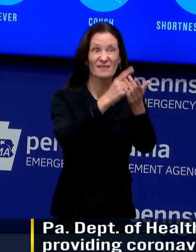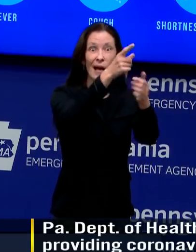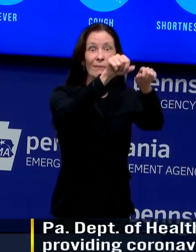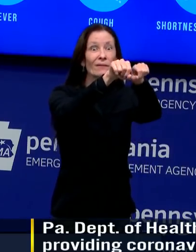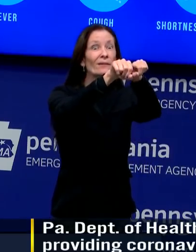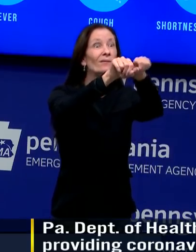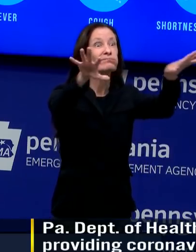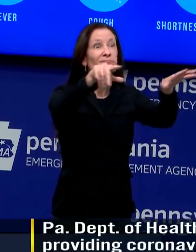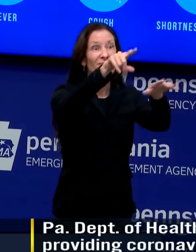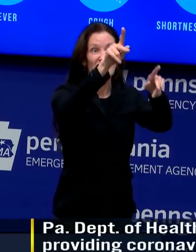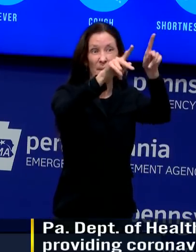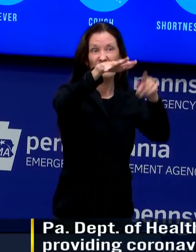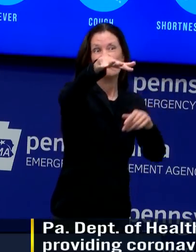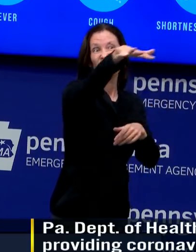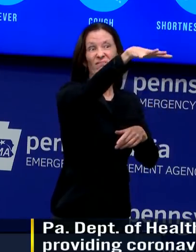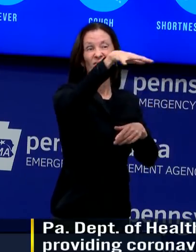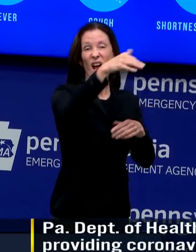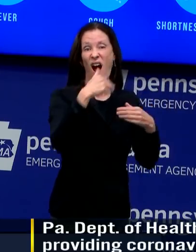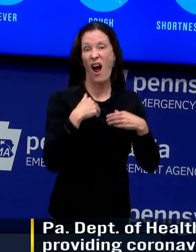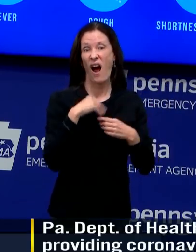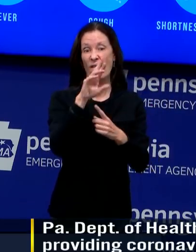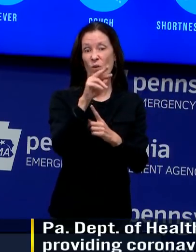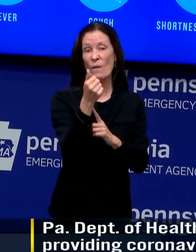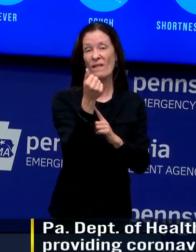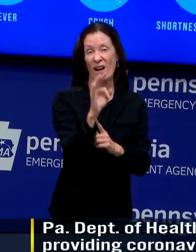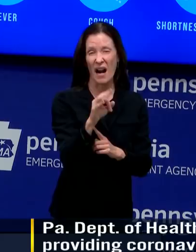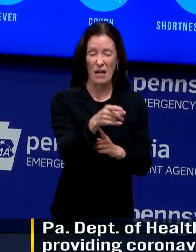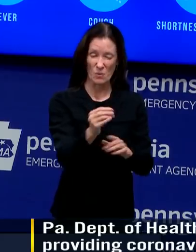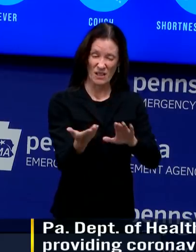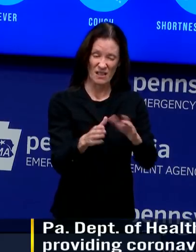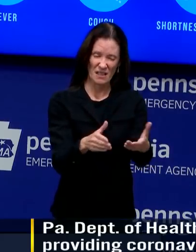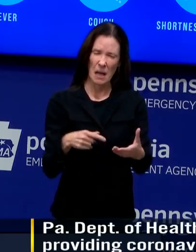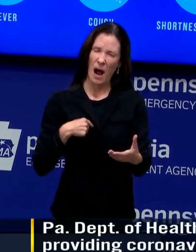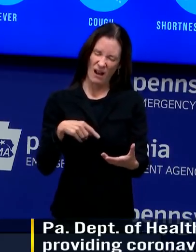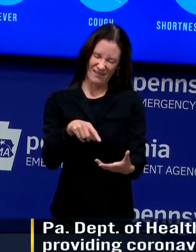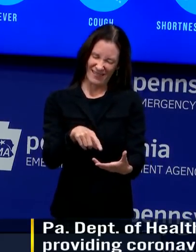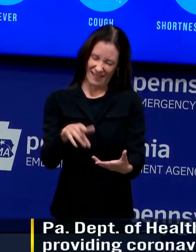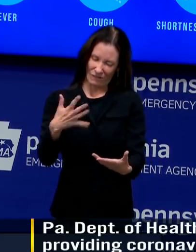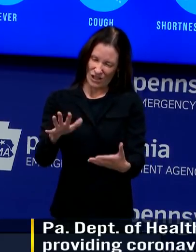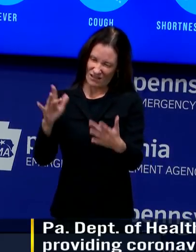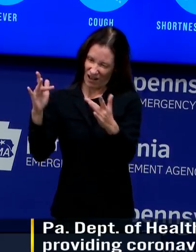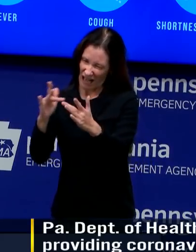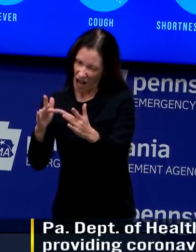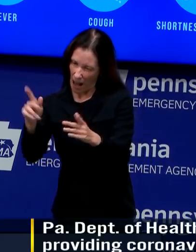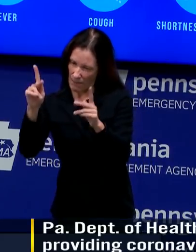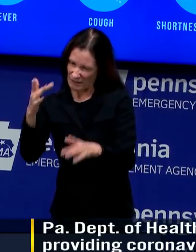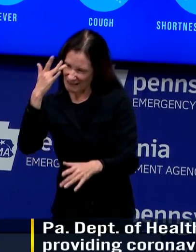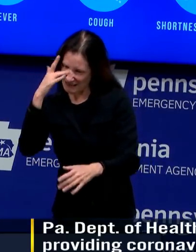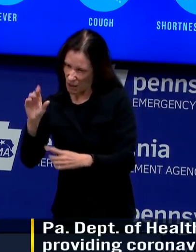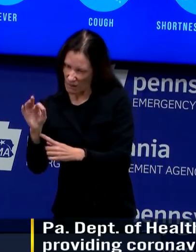that determination of a probable death from COVID-19. The next question is for the governor.